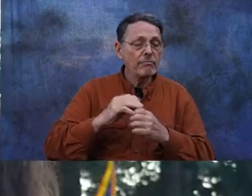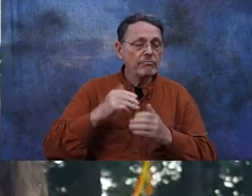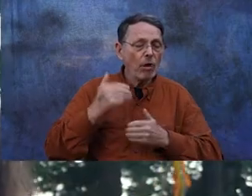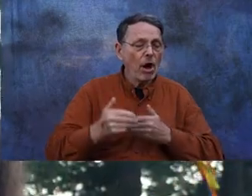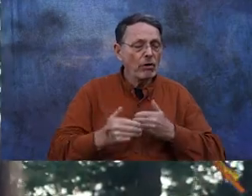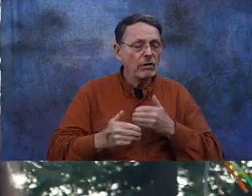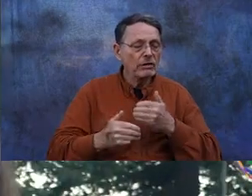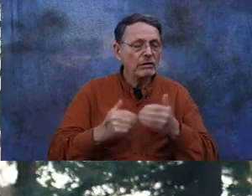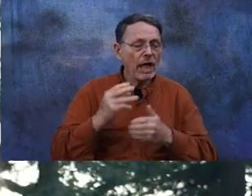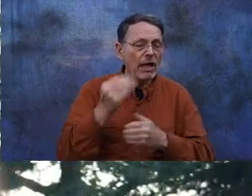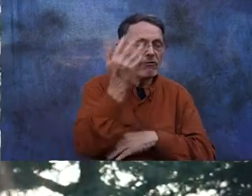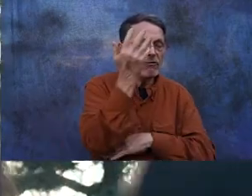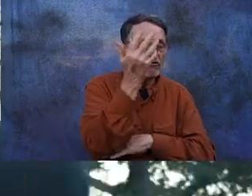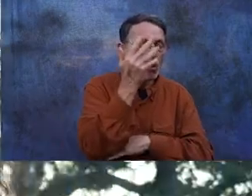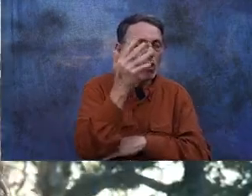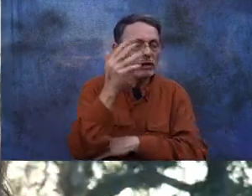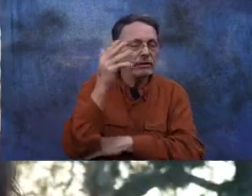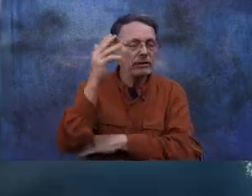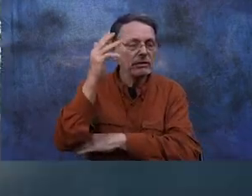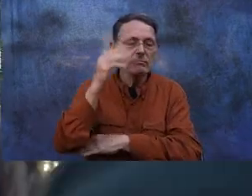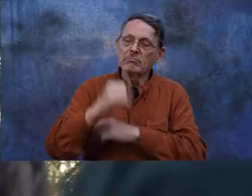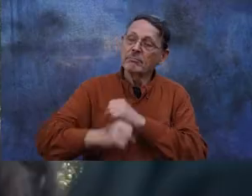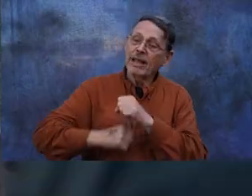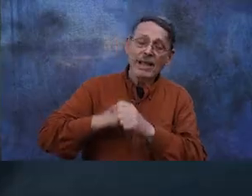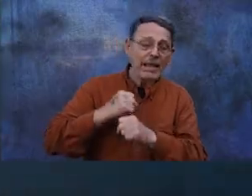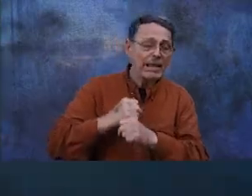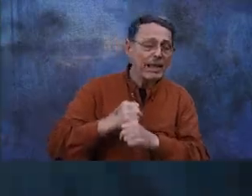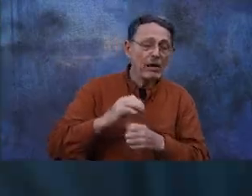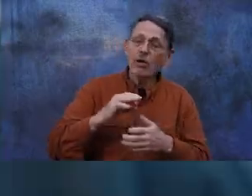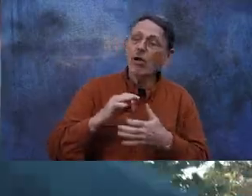forests. A year of